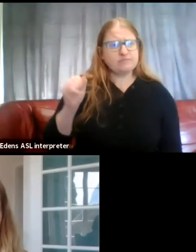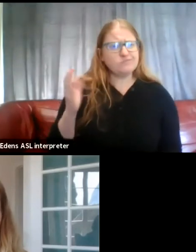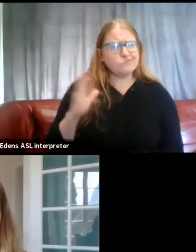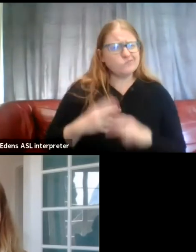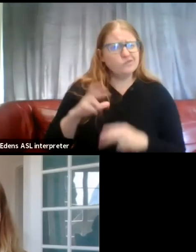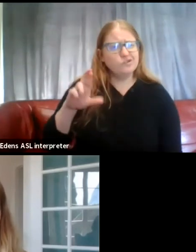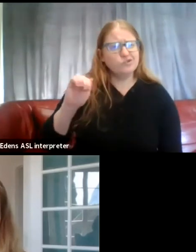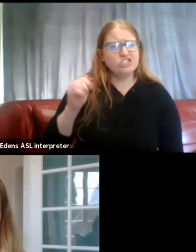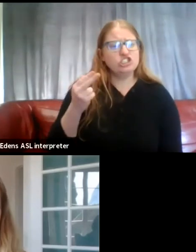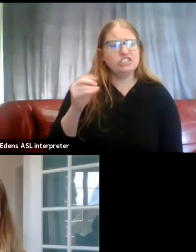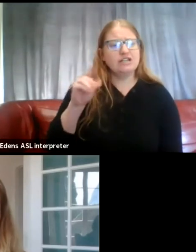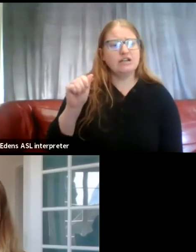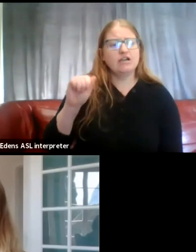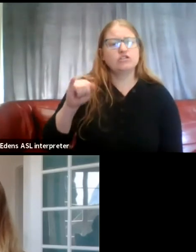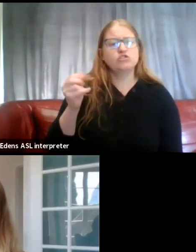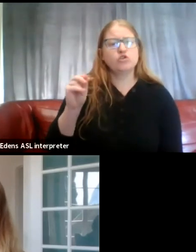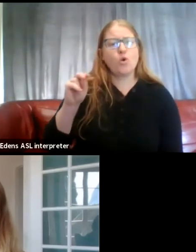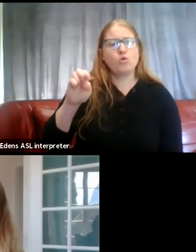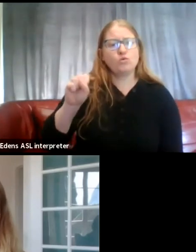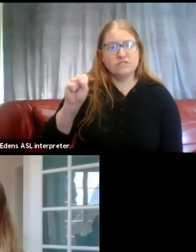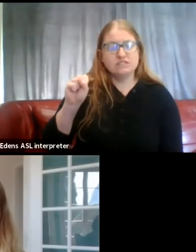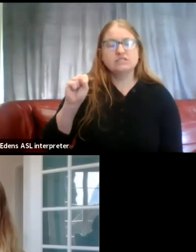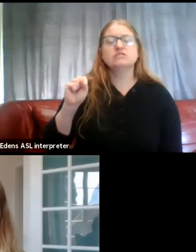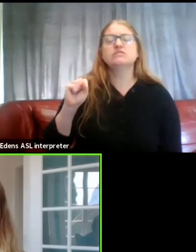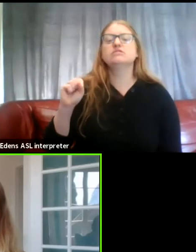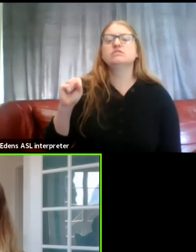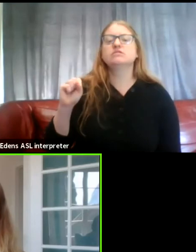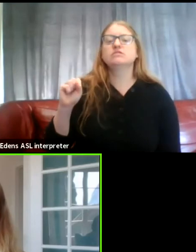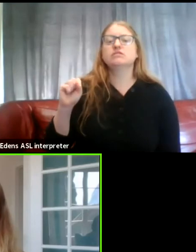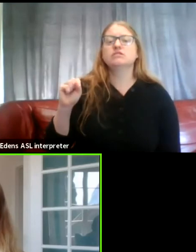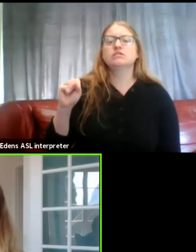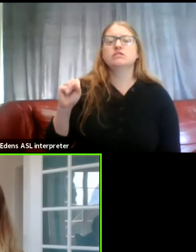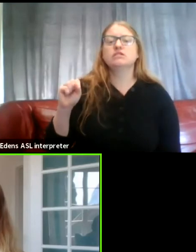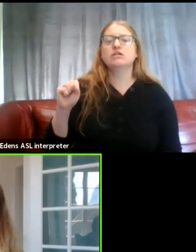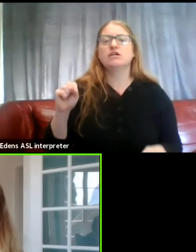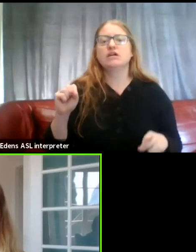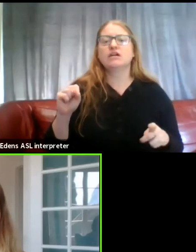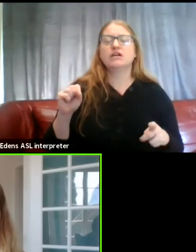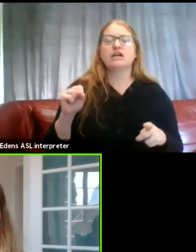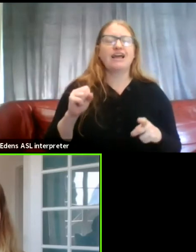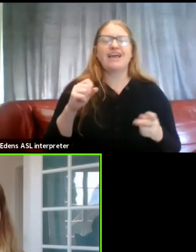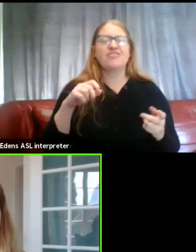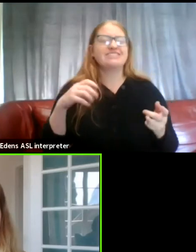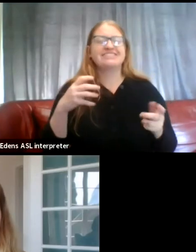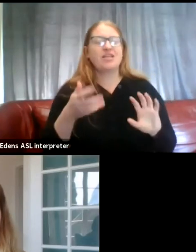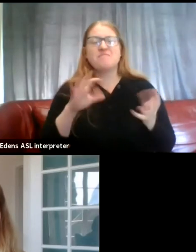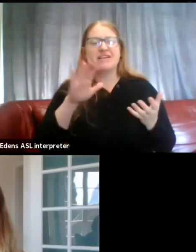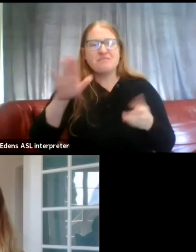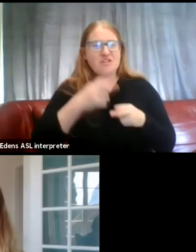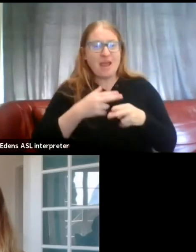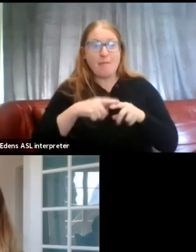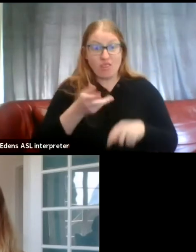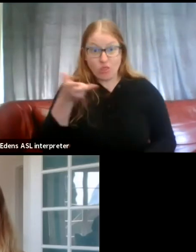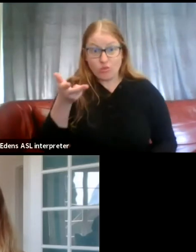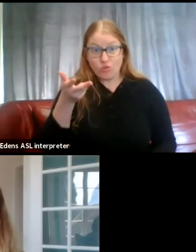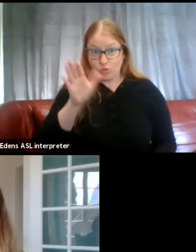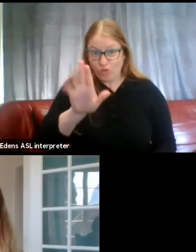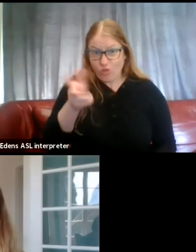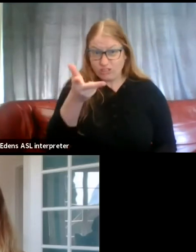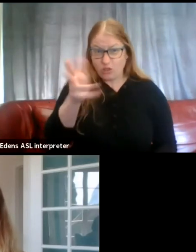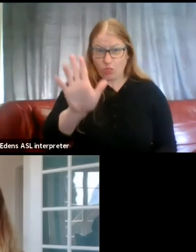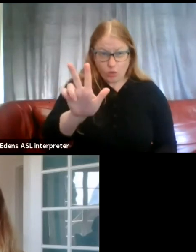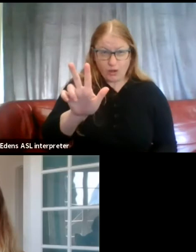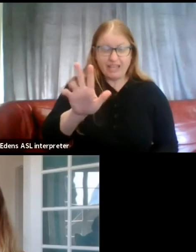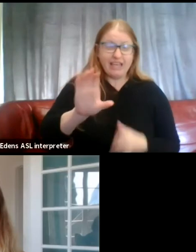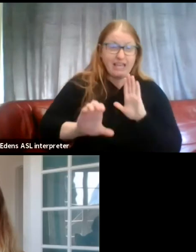Rashida Jones. Right, and I'm sorry, I'm like, you mess up everybody's name. But all three of those characters